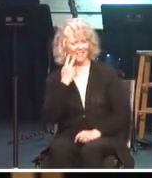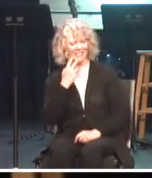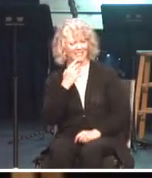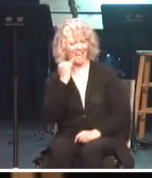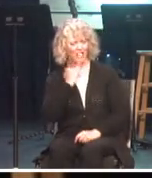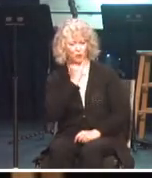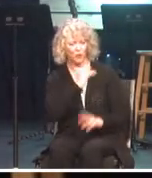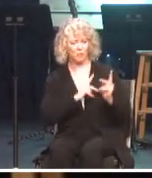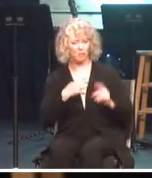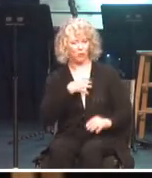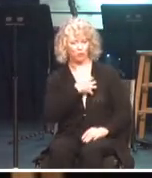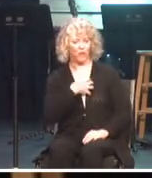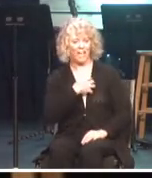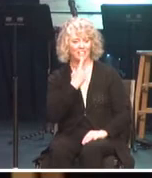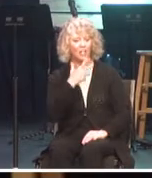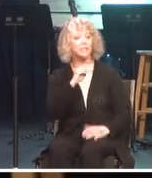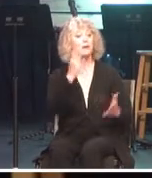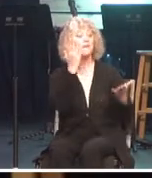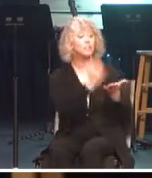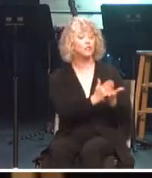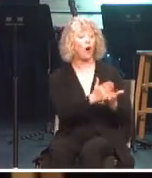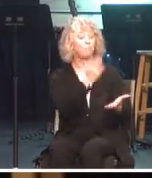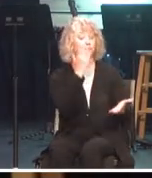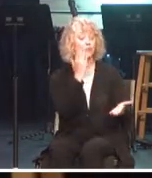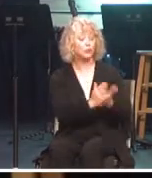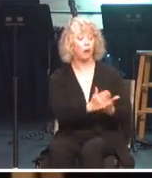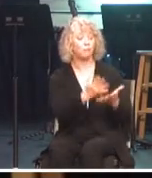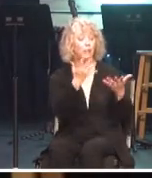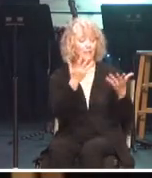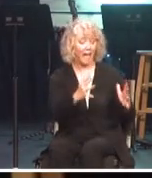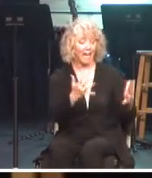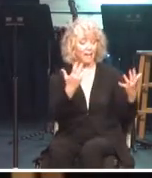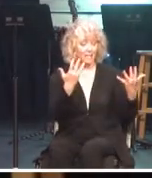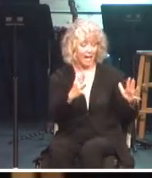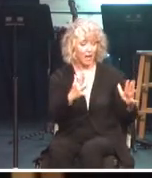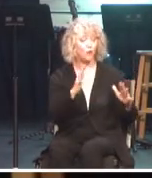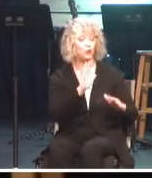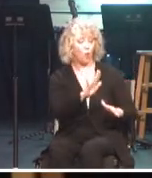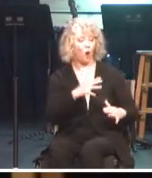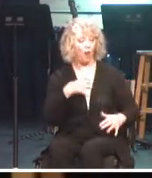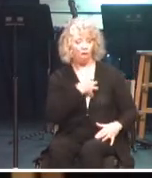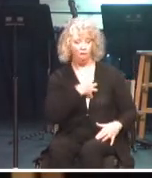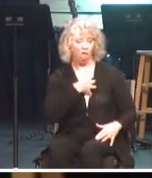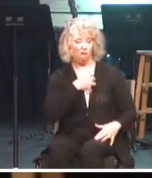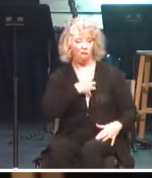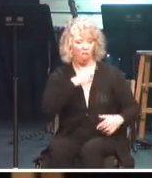And he commands this grumbling crowd, stop your grumbling now.